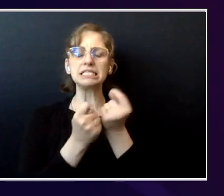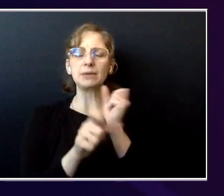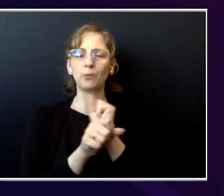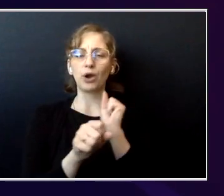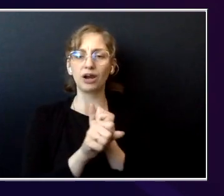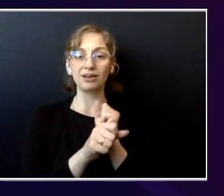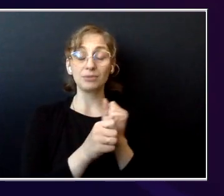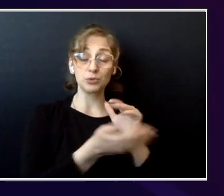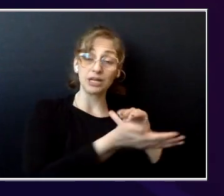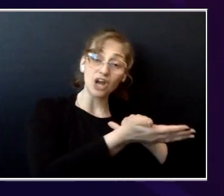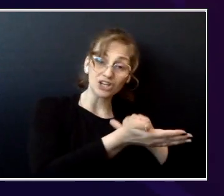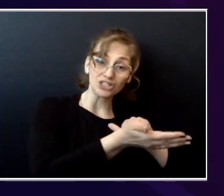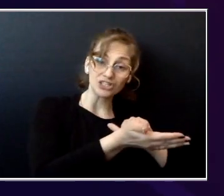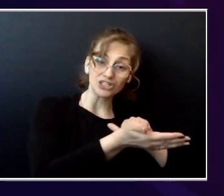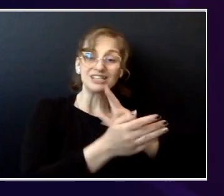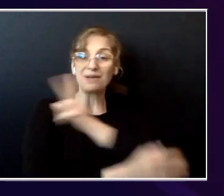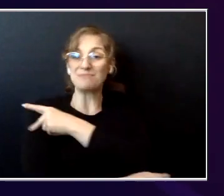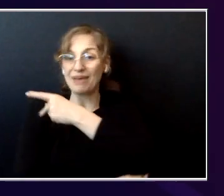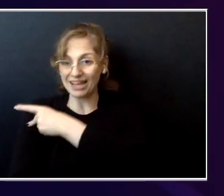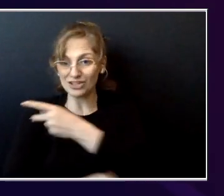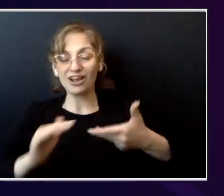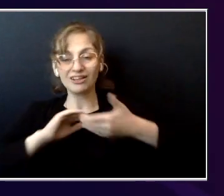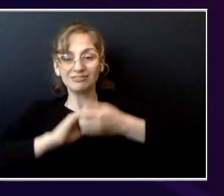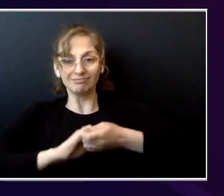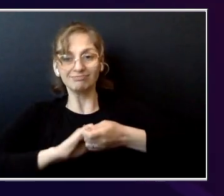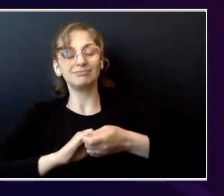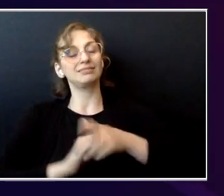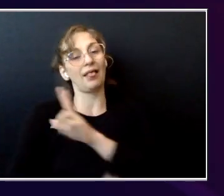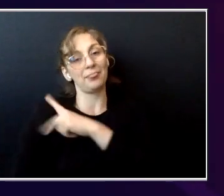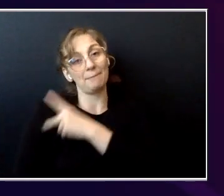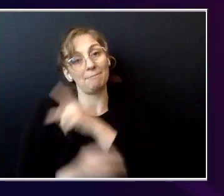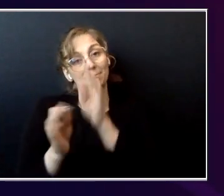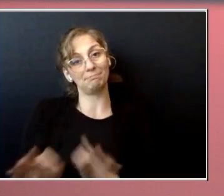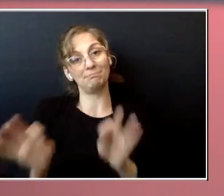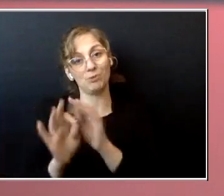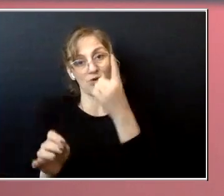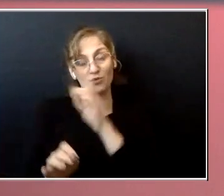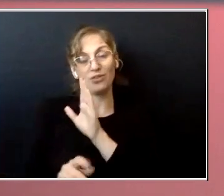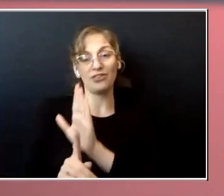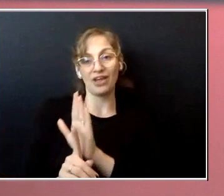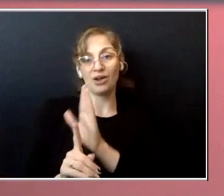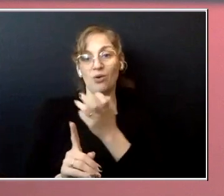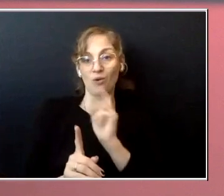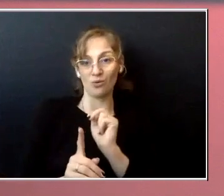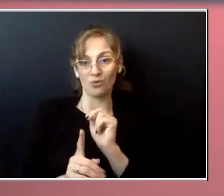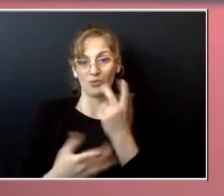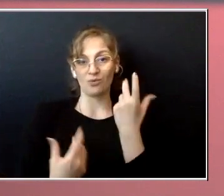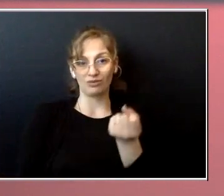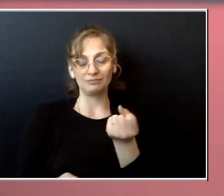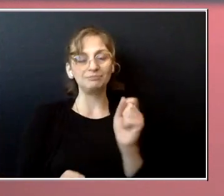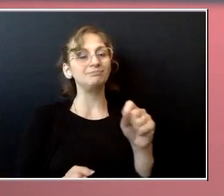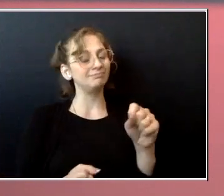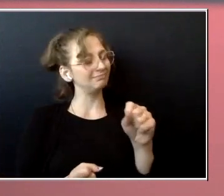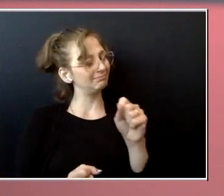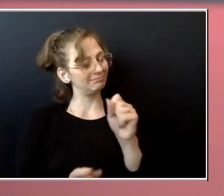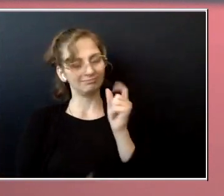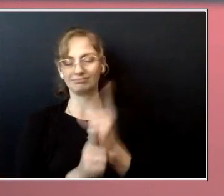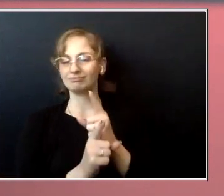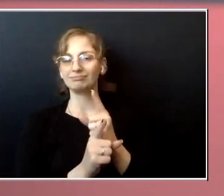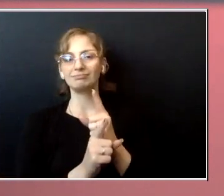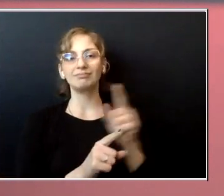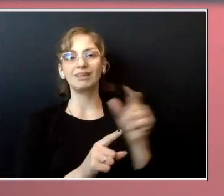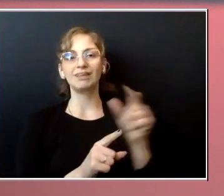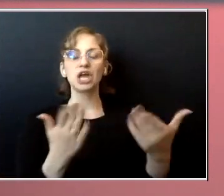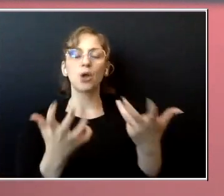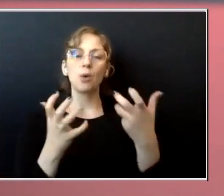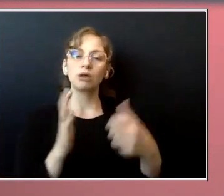how they play such an important role in their own recovery. Yeah, and the other, that is spot on. The other thing I'd like to reemphasize, I think